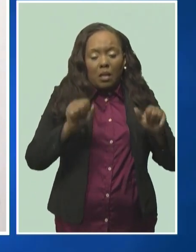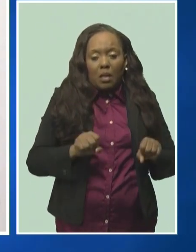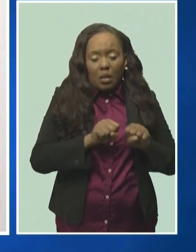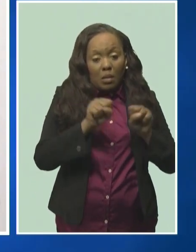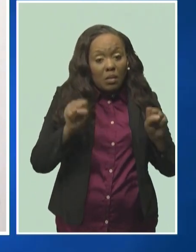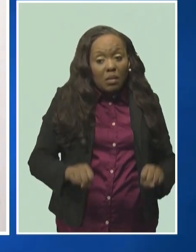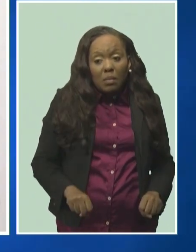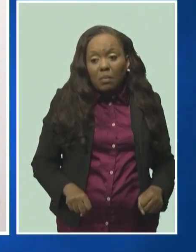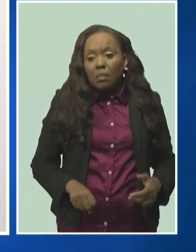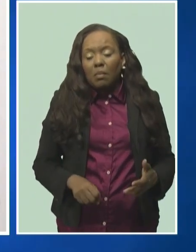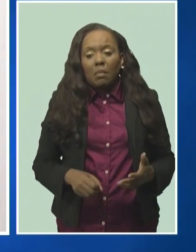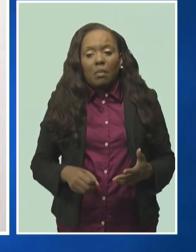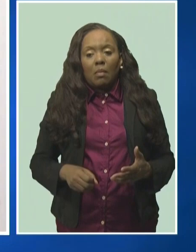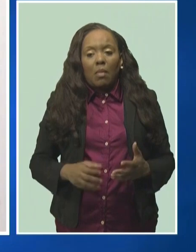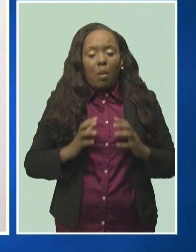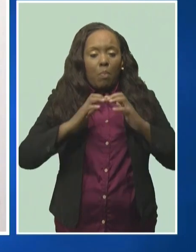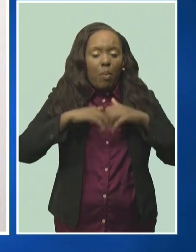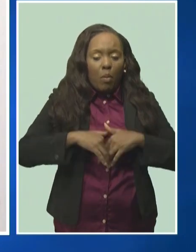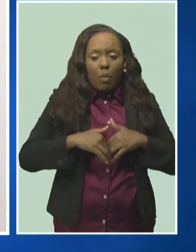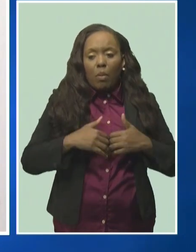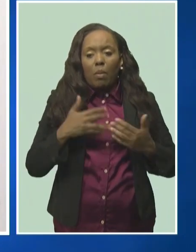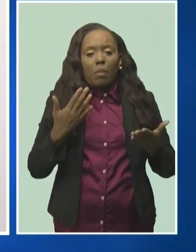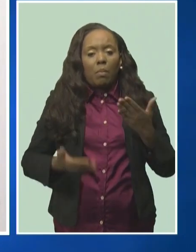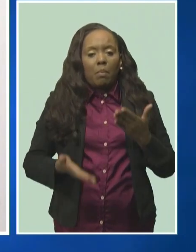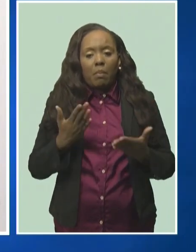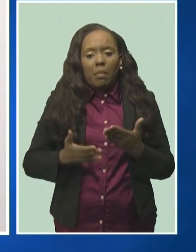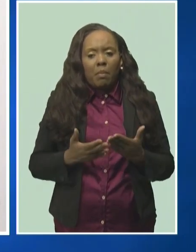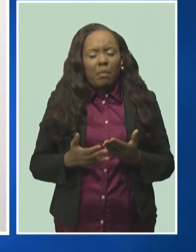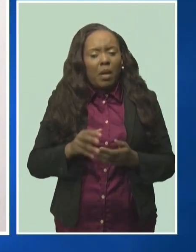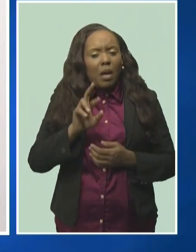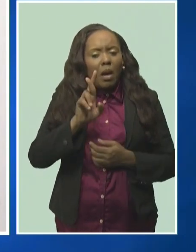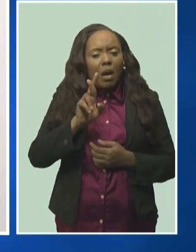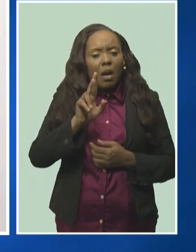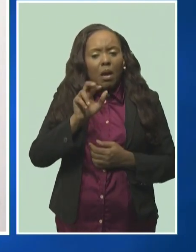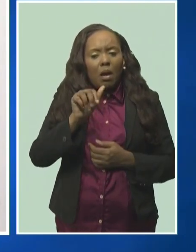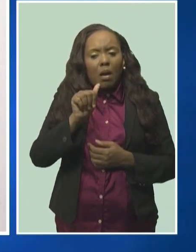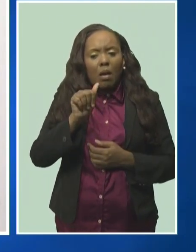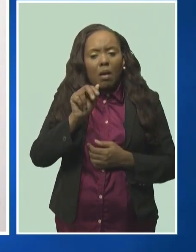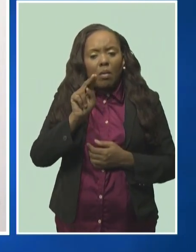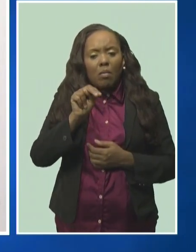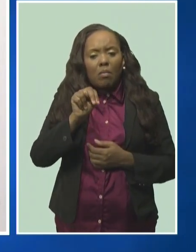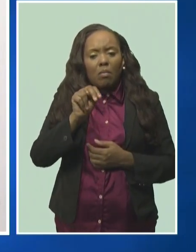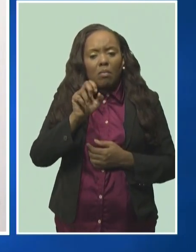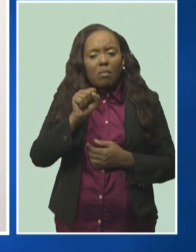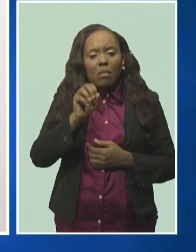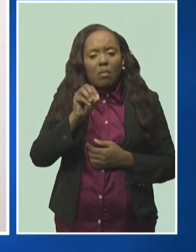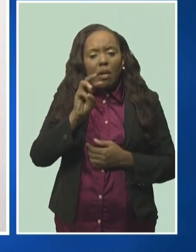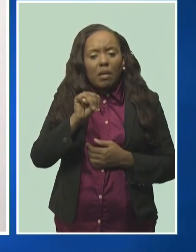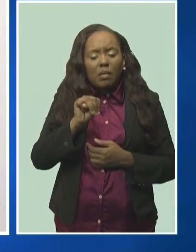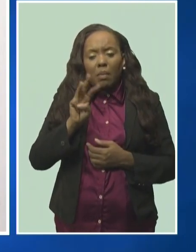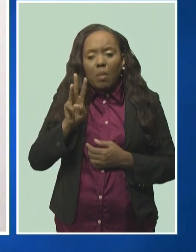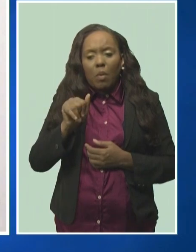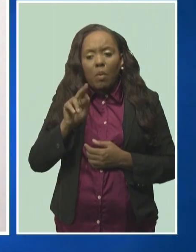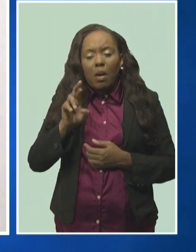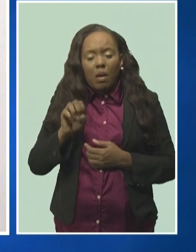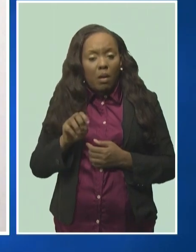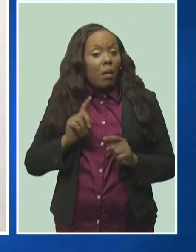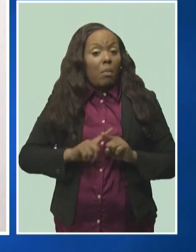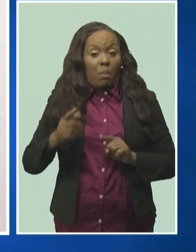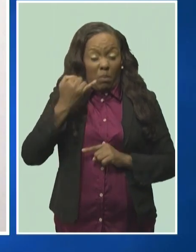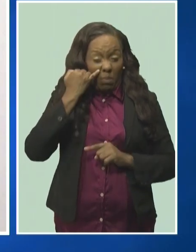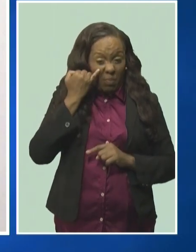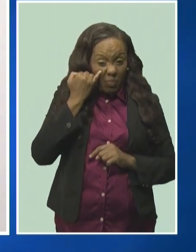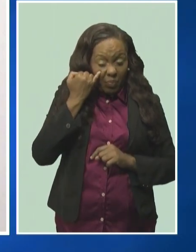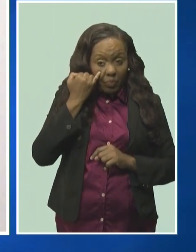on a ransomware attack that might involve encrypting systems. But in situations where there's no encryption system, where